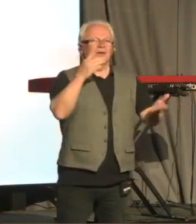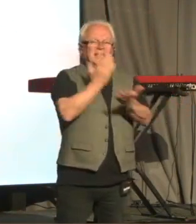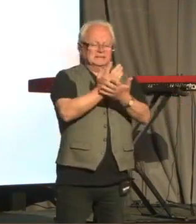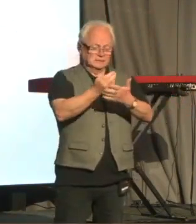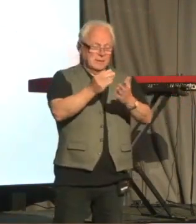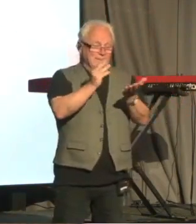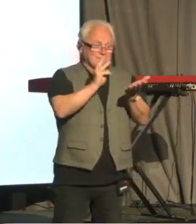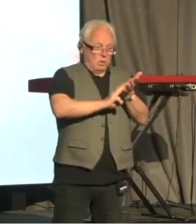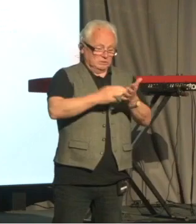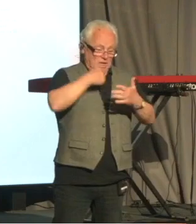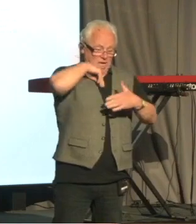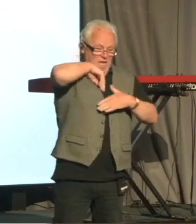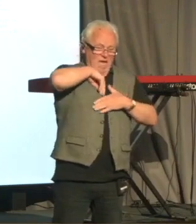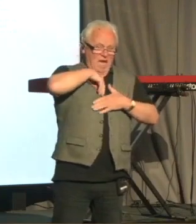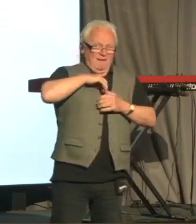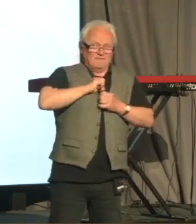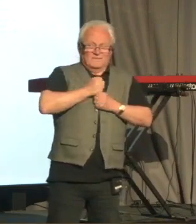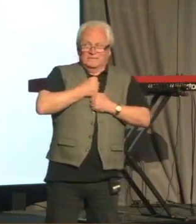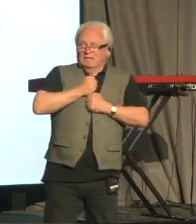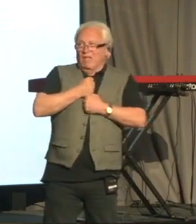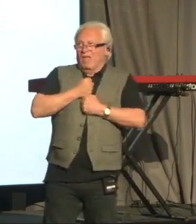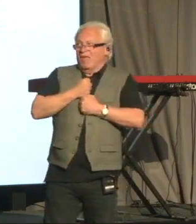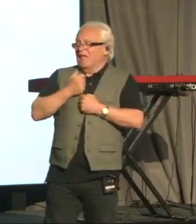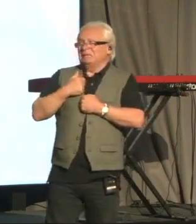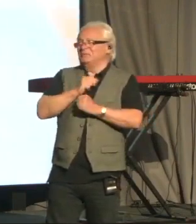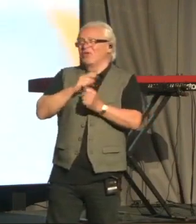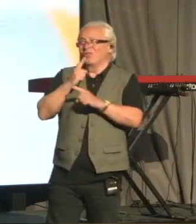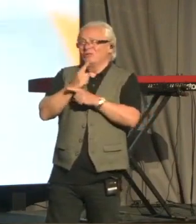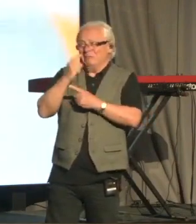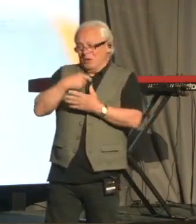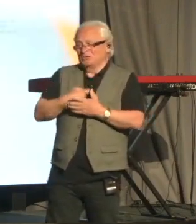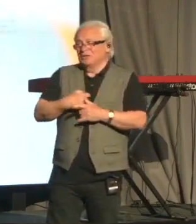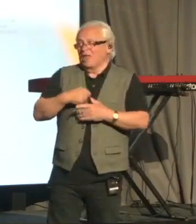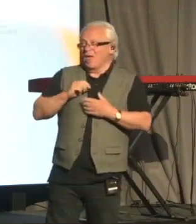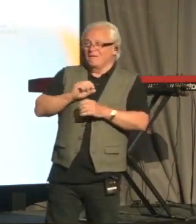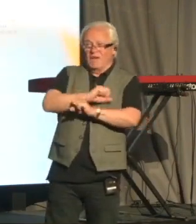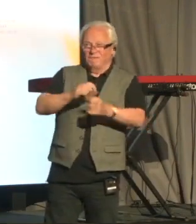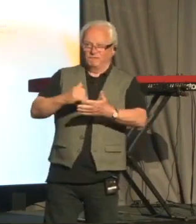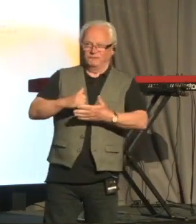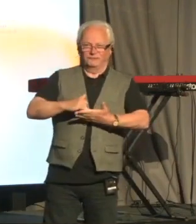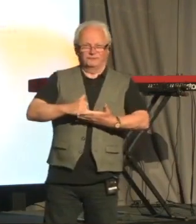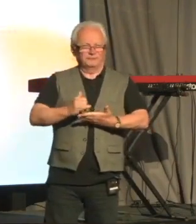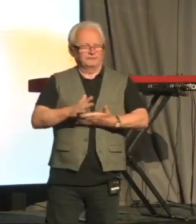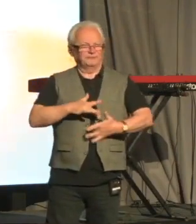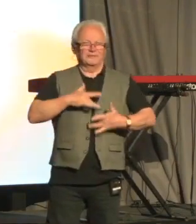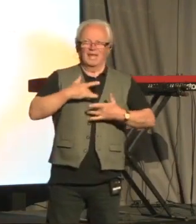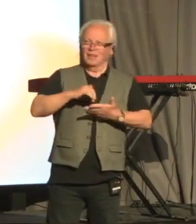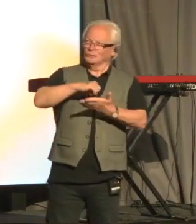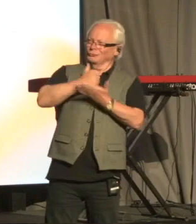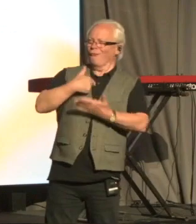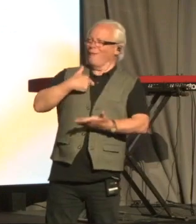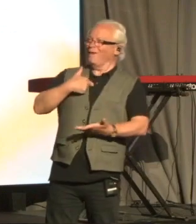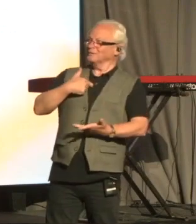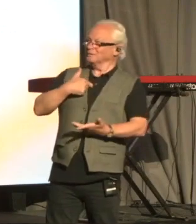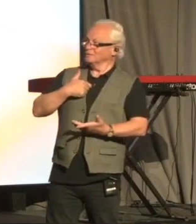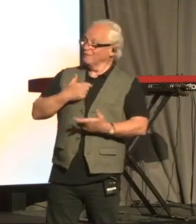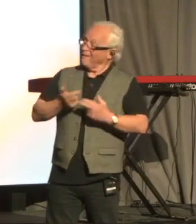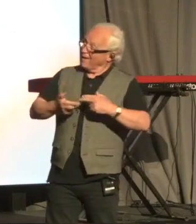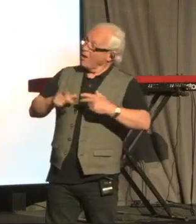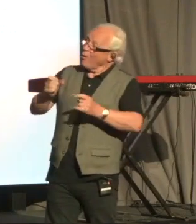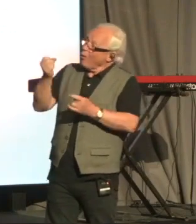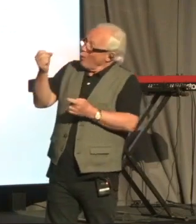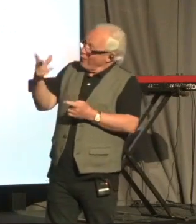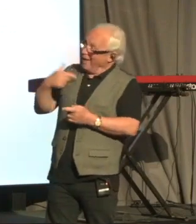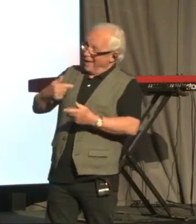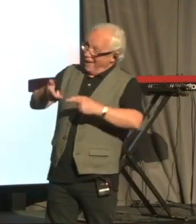feeling insecure. He doesn't think he's the right person to do it. But eventually he says, "Okay, God, if I go, who will I say has